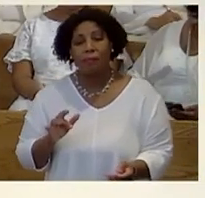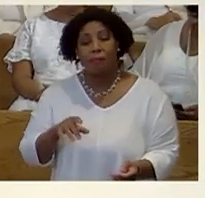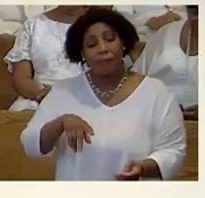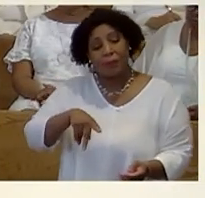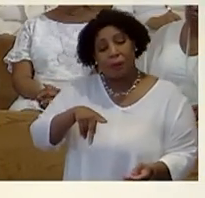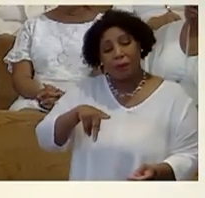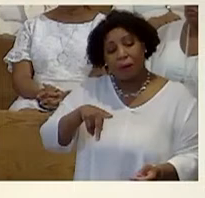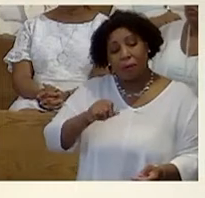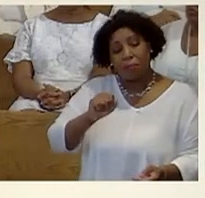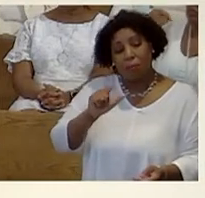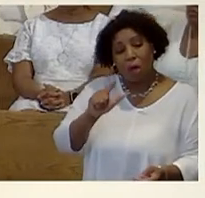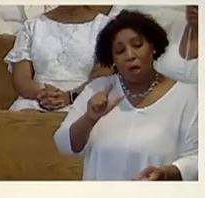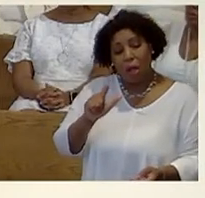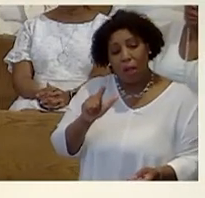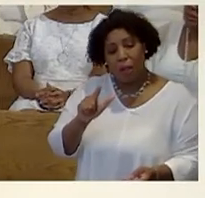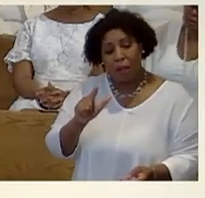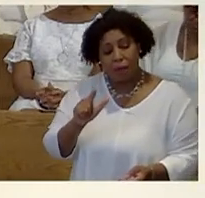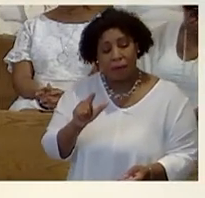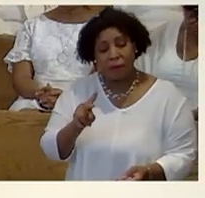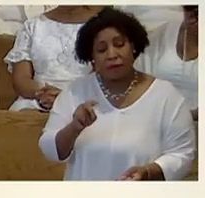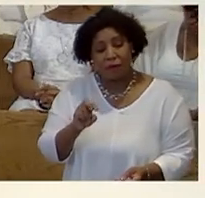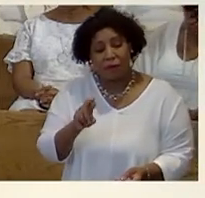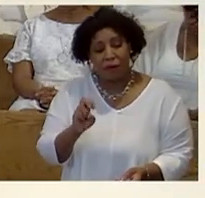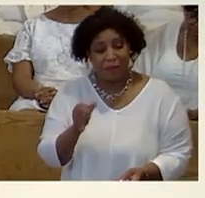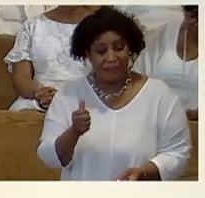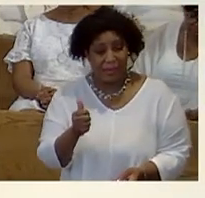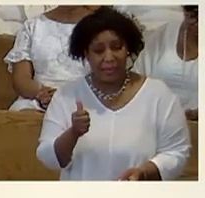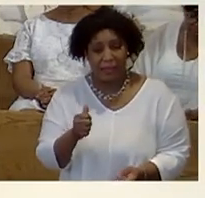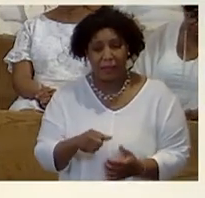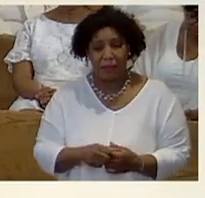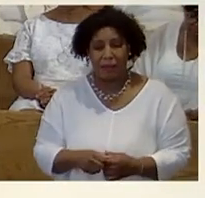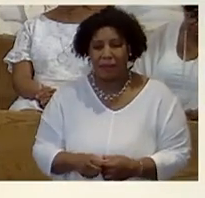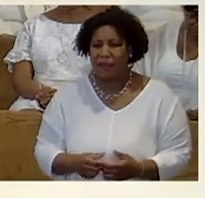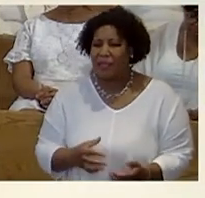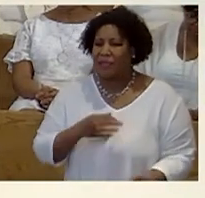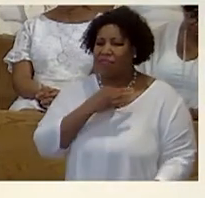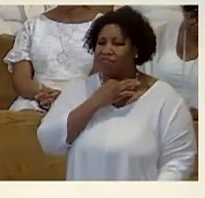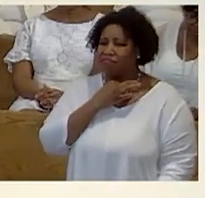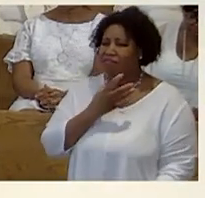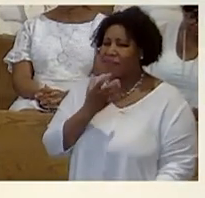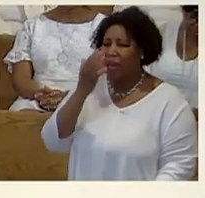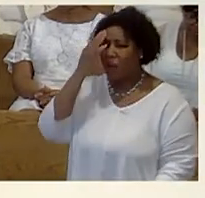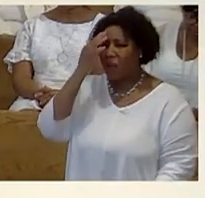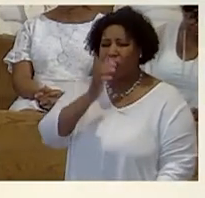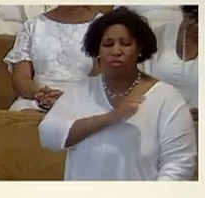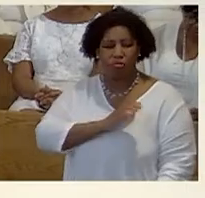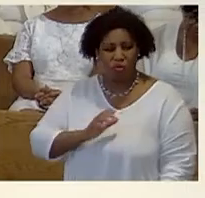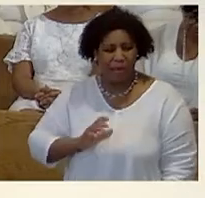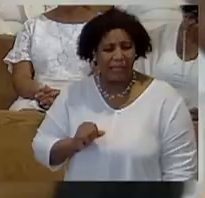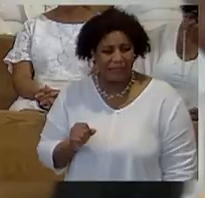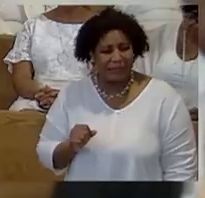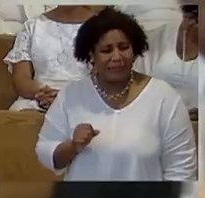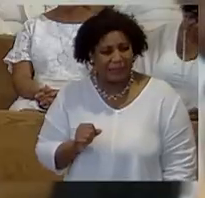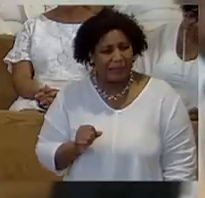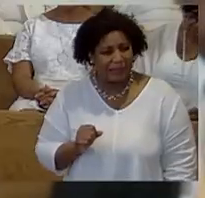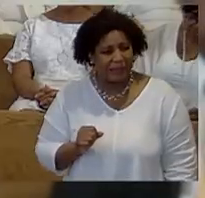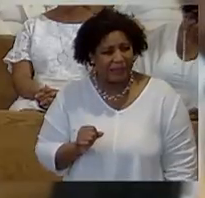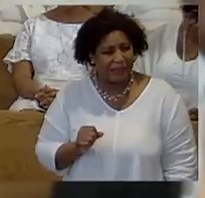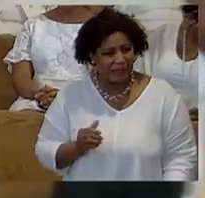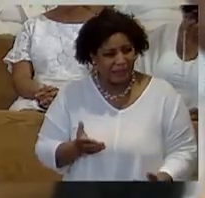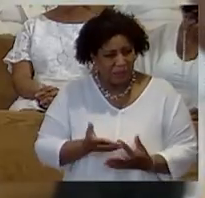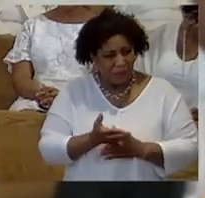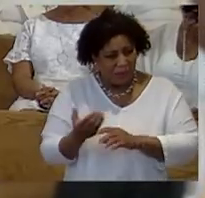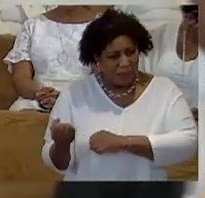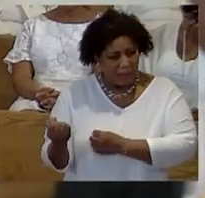Paul, in verse 10, he said, I want to know Christ, yes, to know the power of